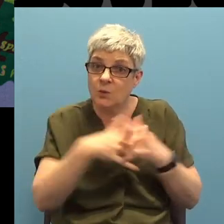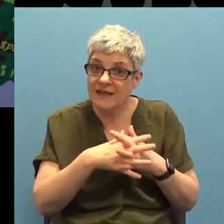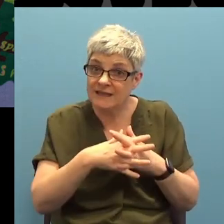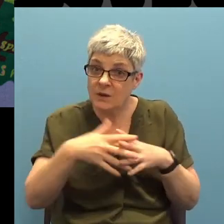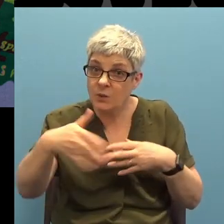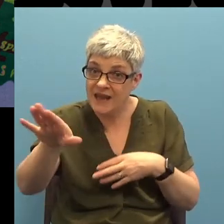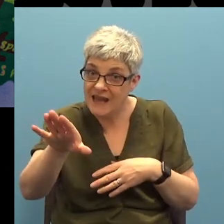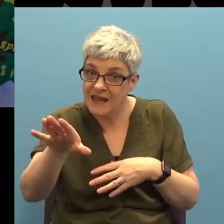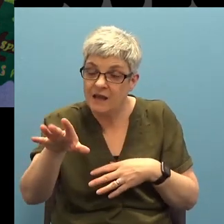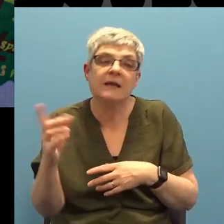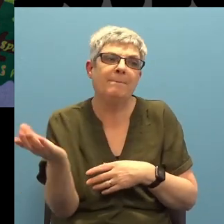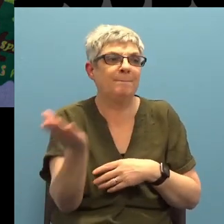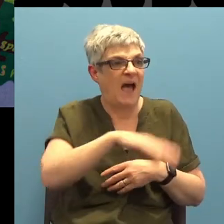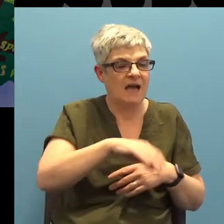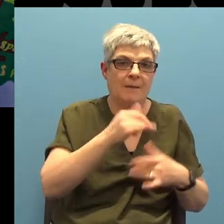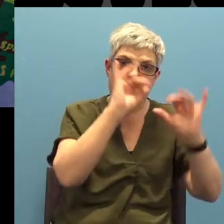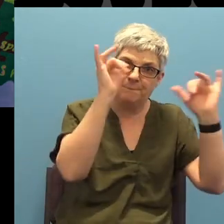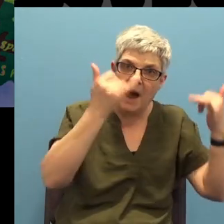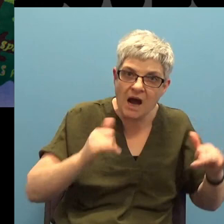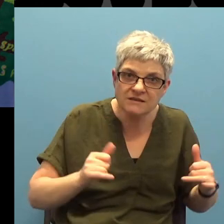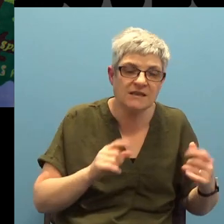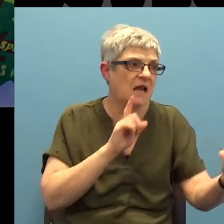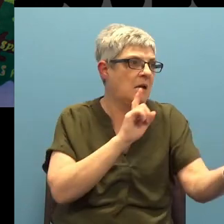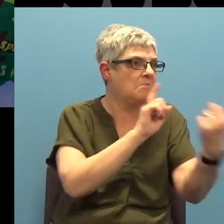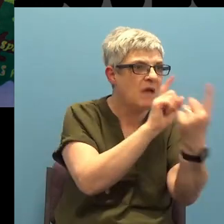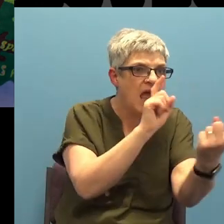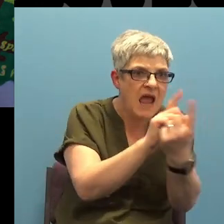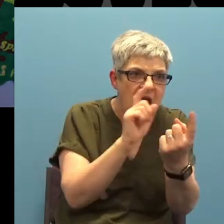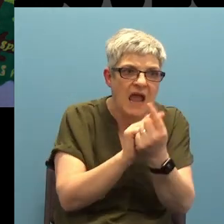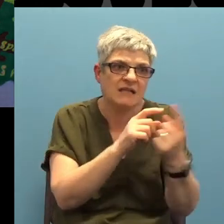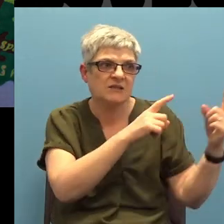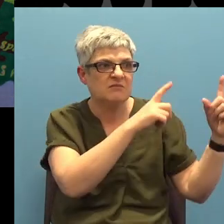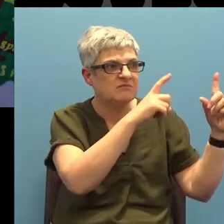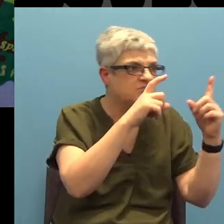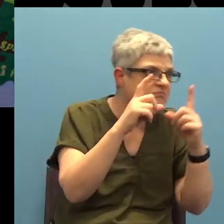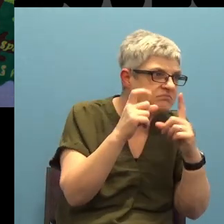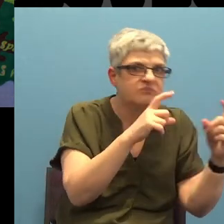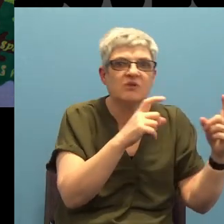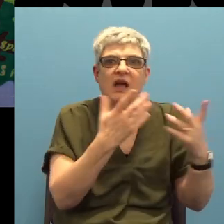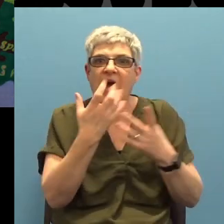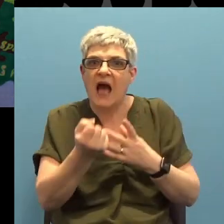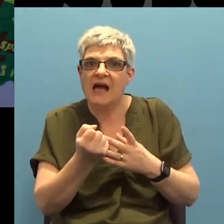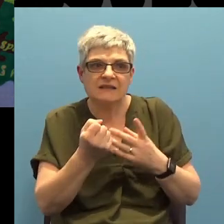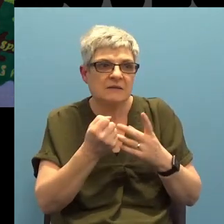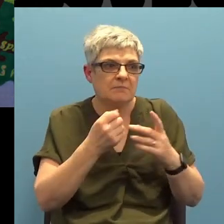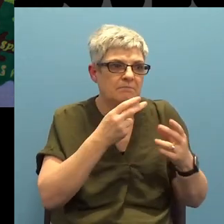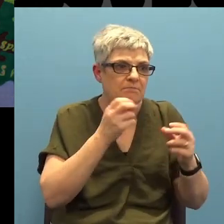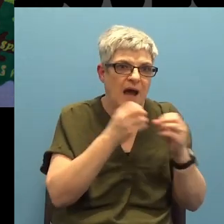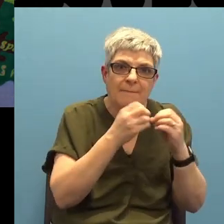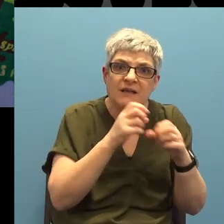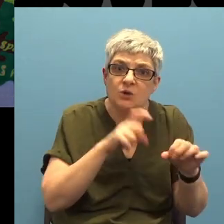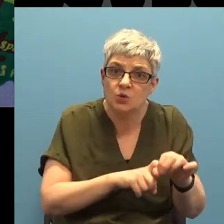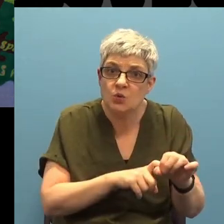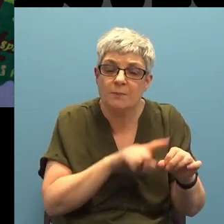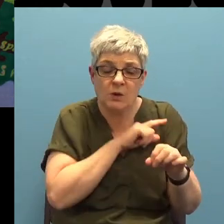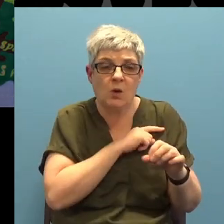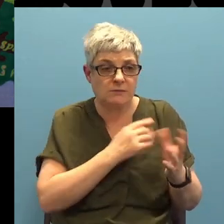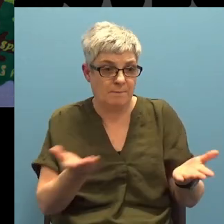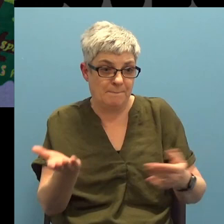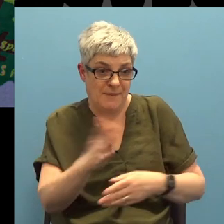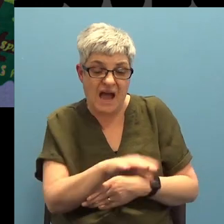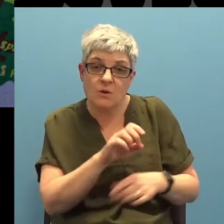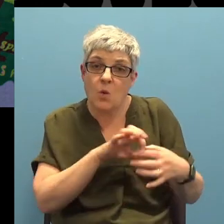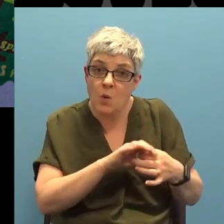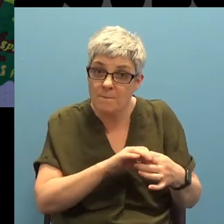party. Celebrations, met with everyone, showed my photos, had a barbecue. Because the return home is always that warm and